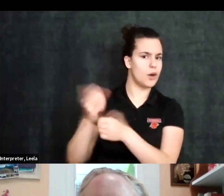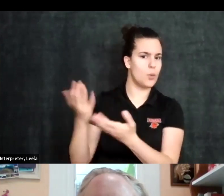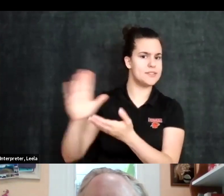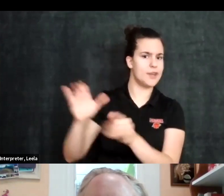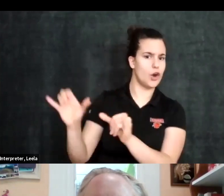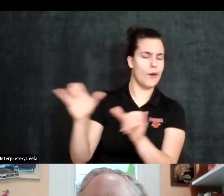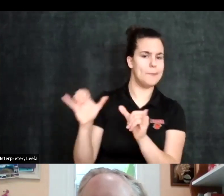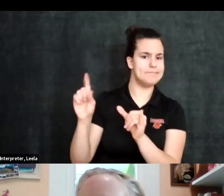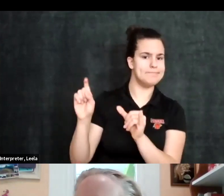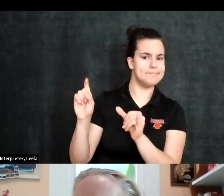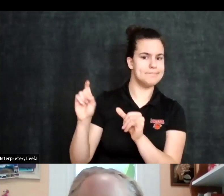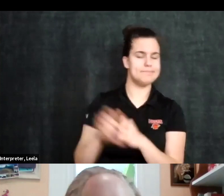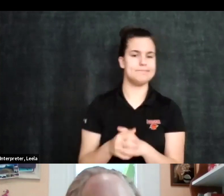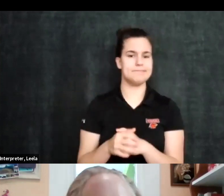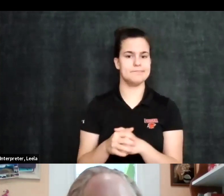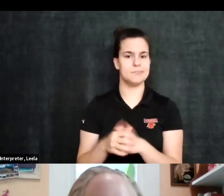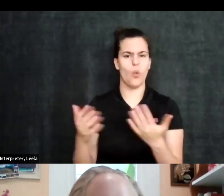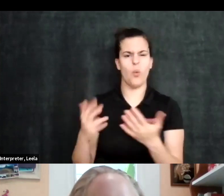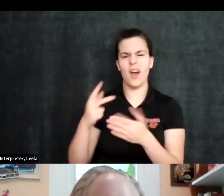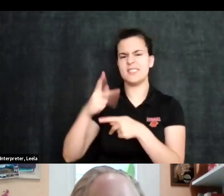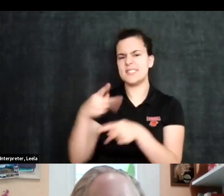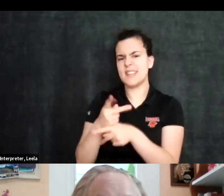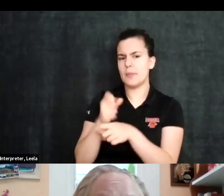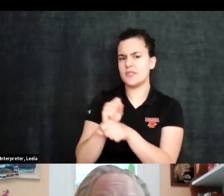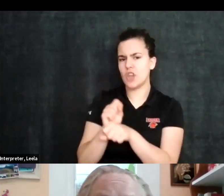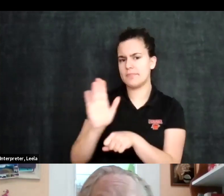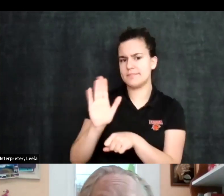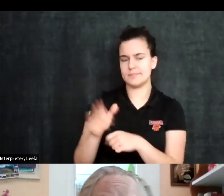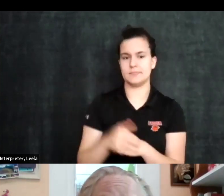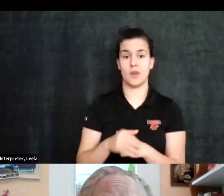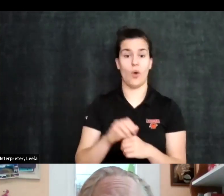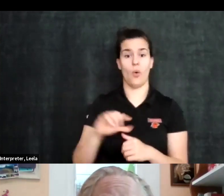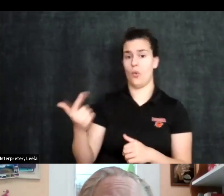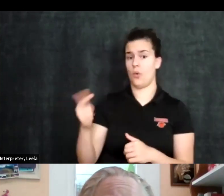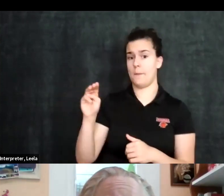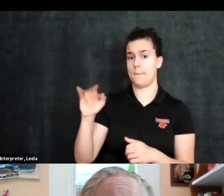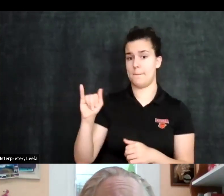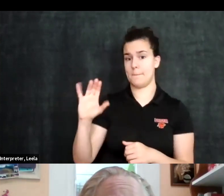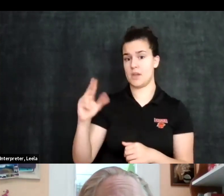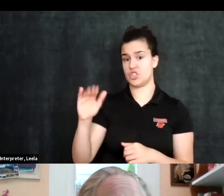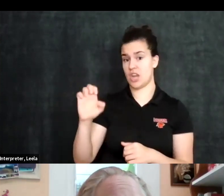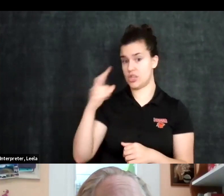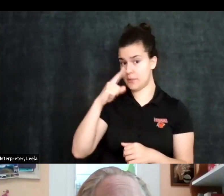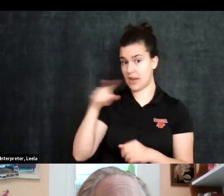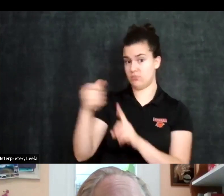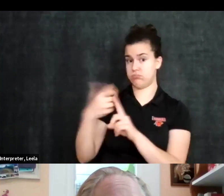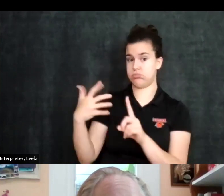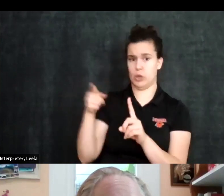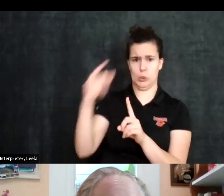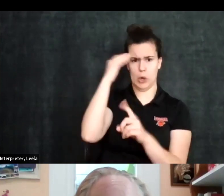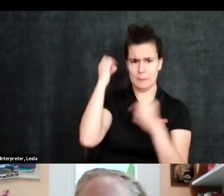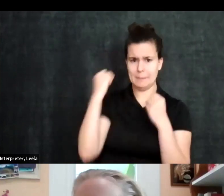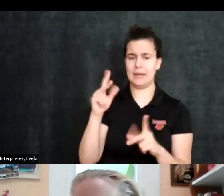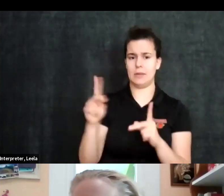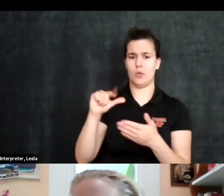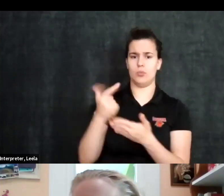either places or types of things that they're doing? Michelle, you know a lot of the Lamar grads of where they're working.